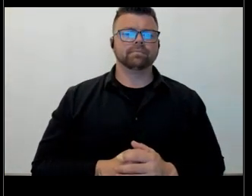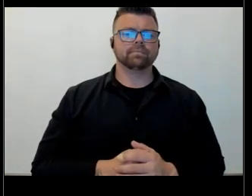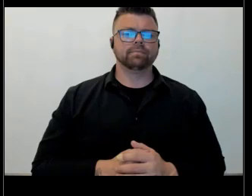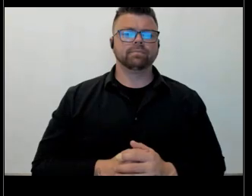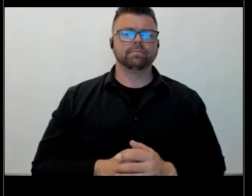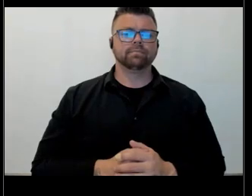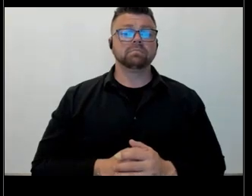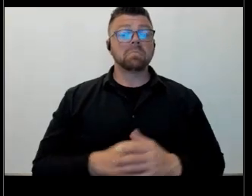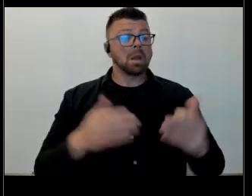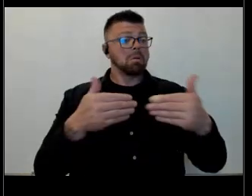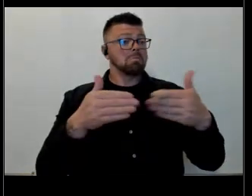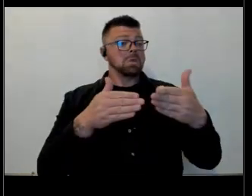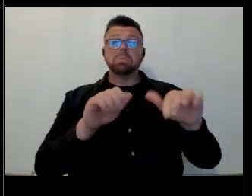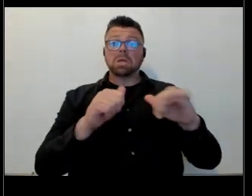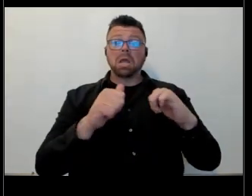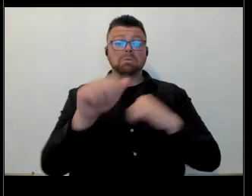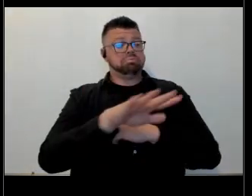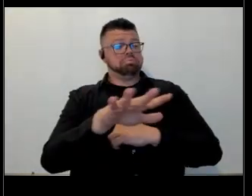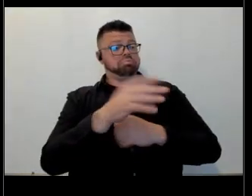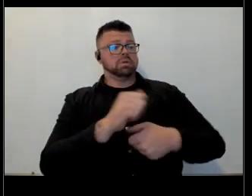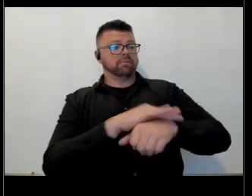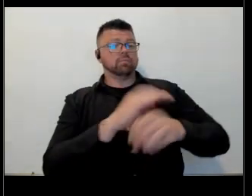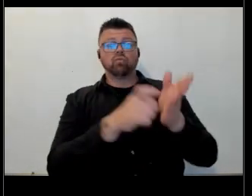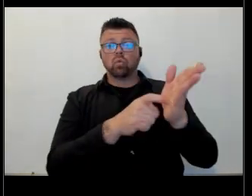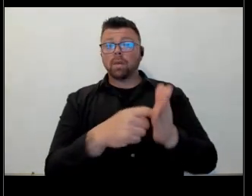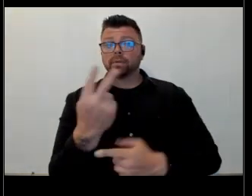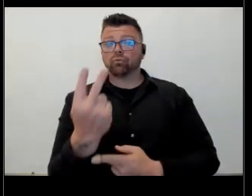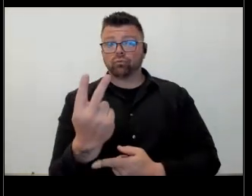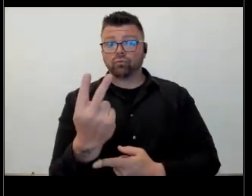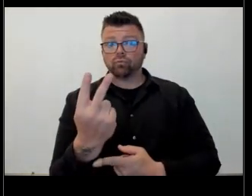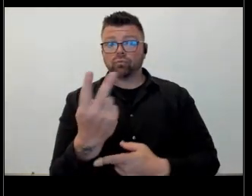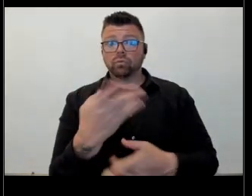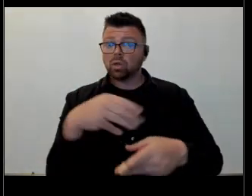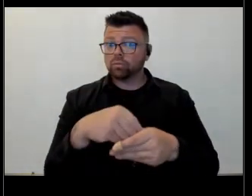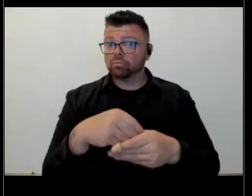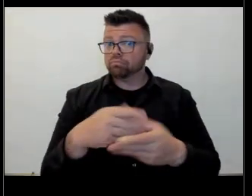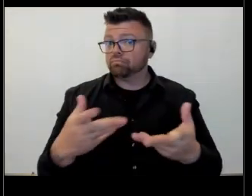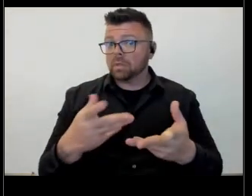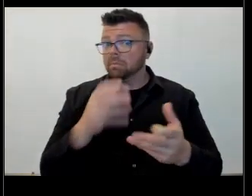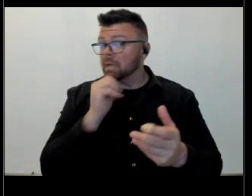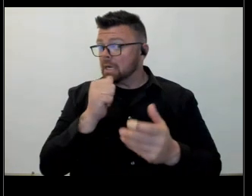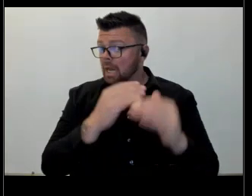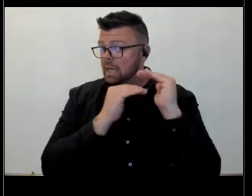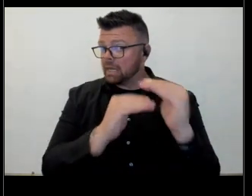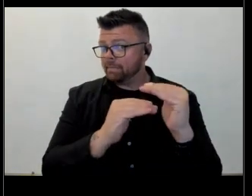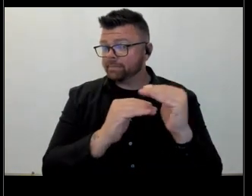Public areas covered in requirement 2 include, but are not limited to,